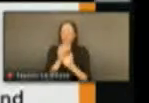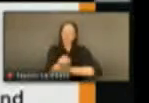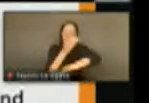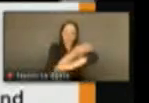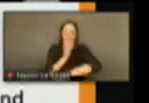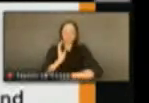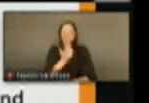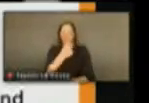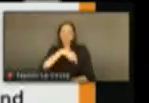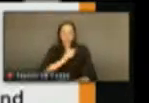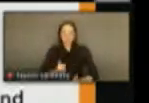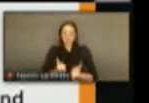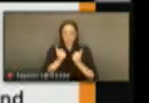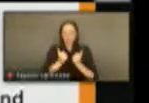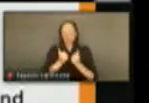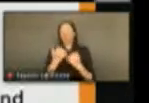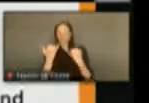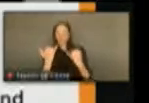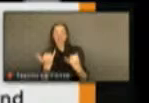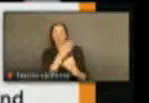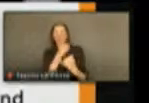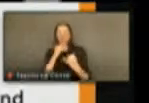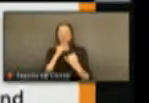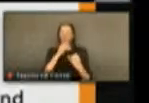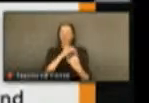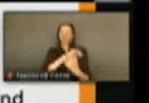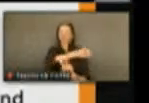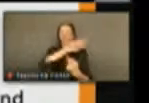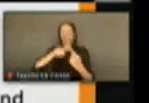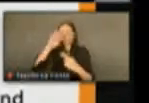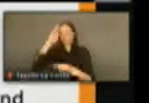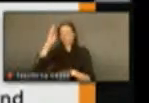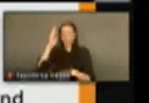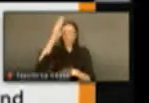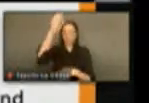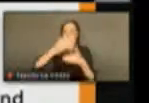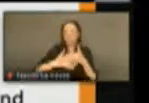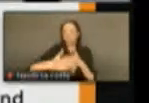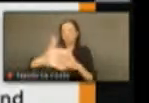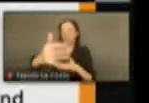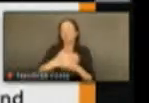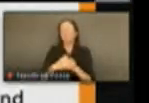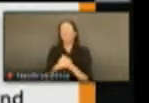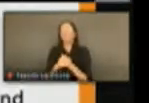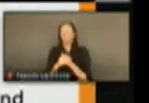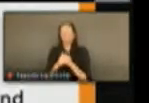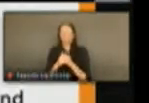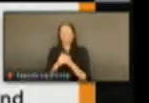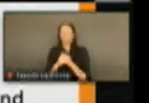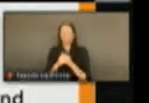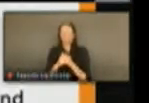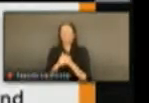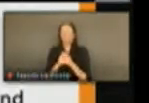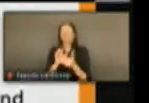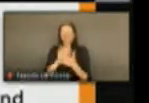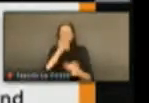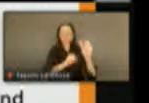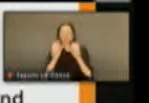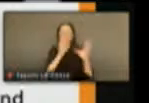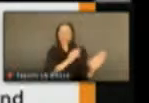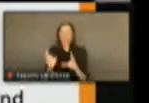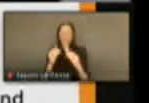future. It contains nearly 70 far-reaching goals and objectives that address priority